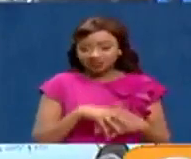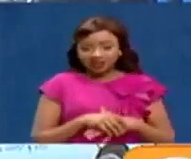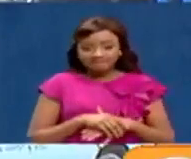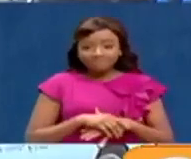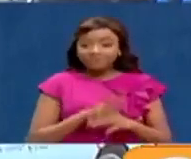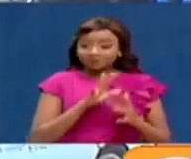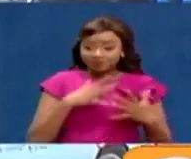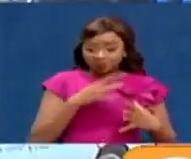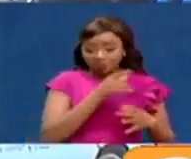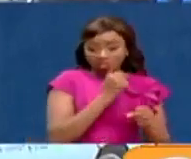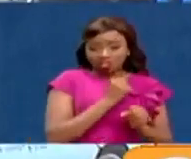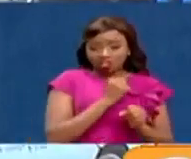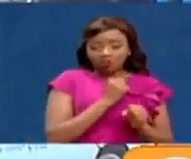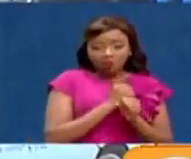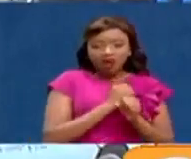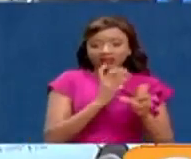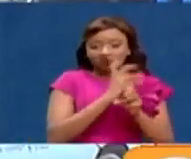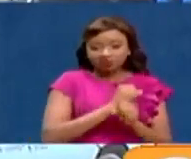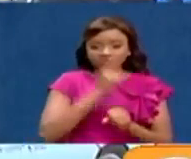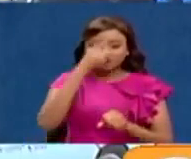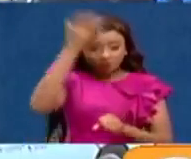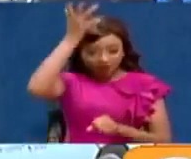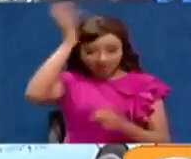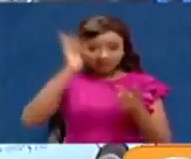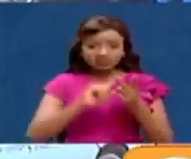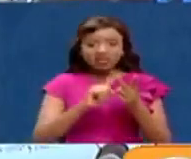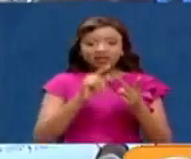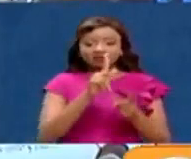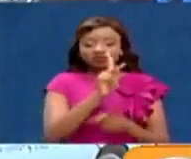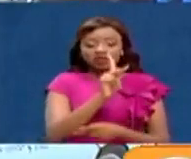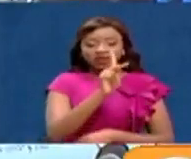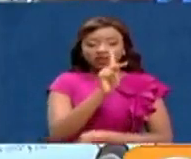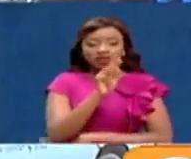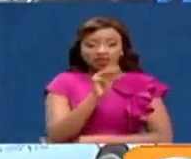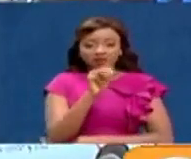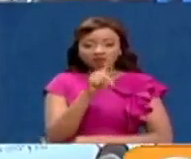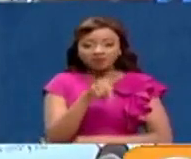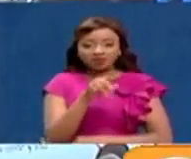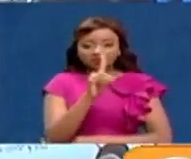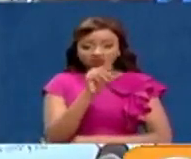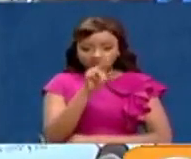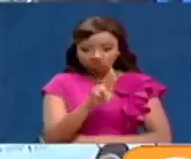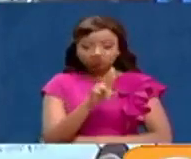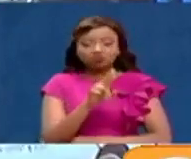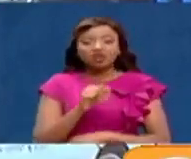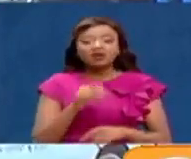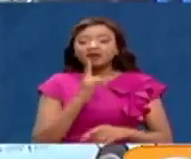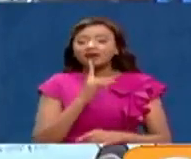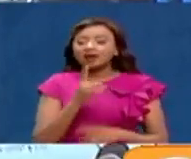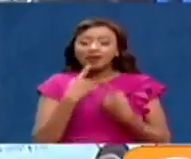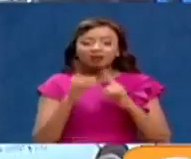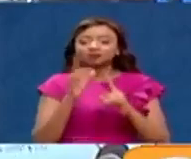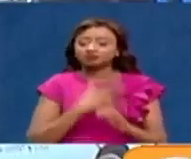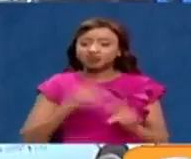The officials of the Kenya National Union of Nurses, KMPDU and KUDEA have directed their members to down their tools on the